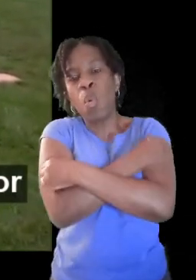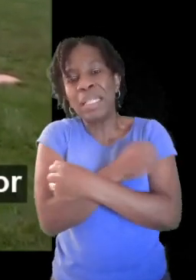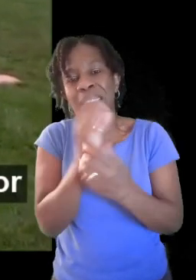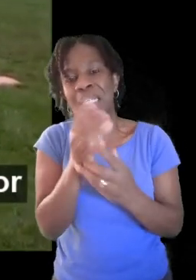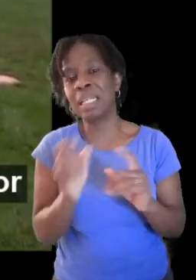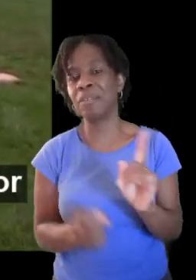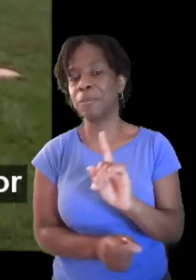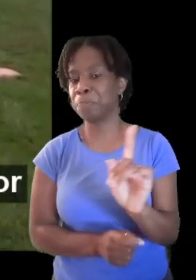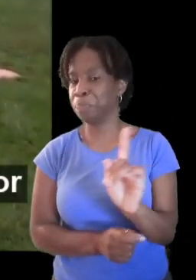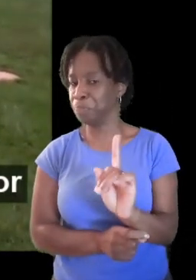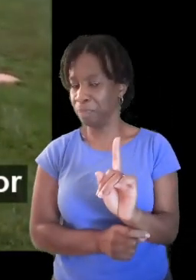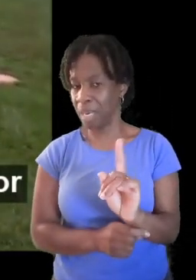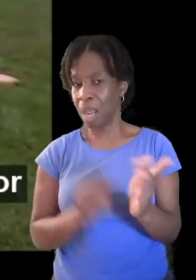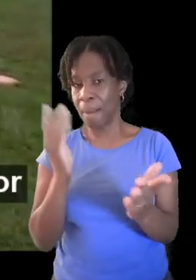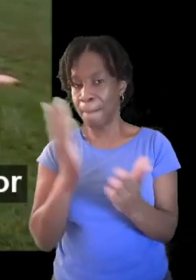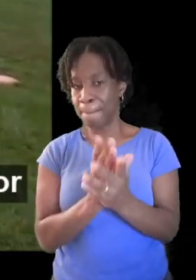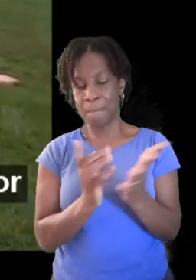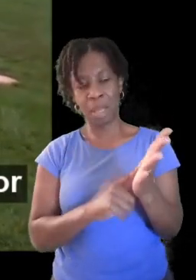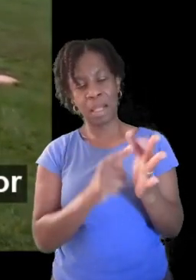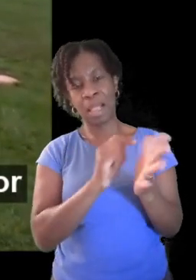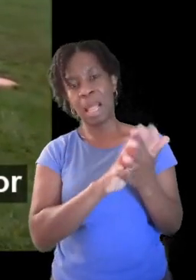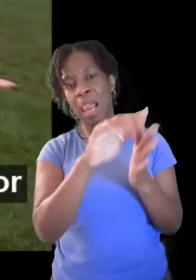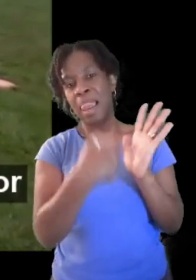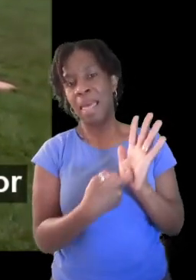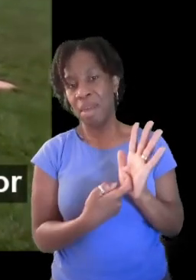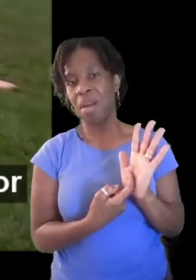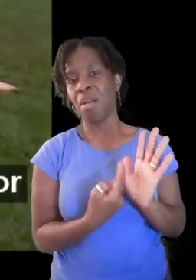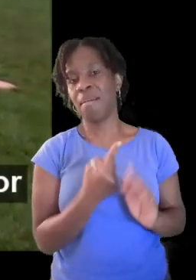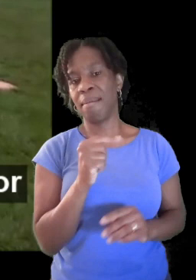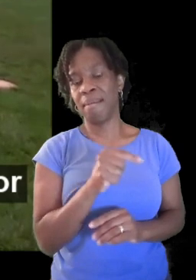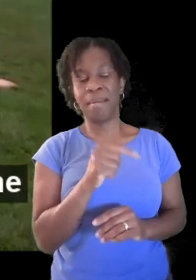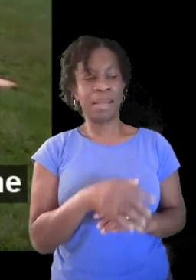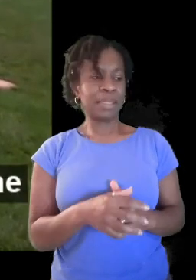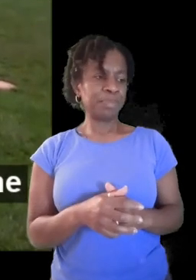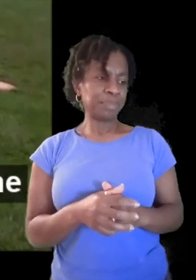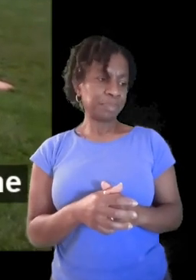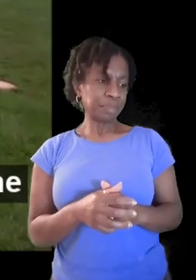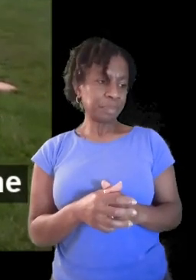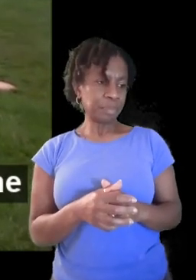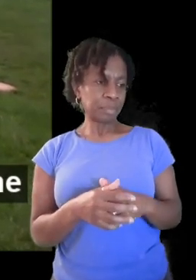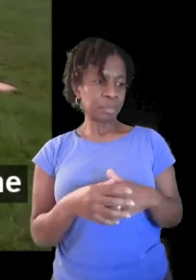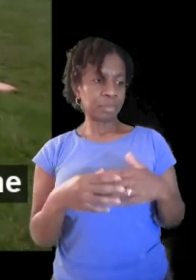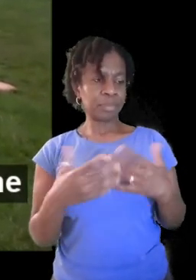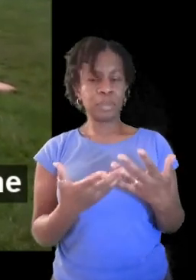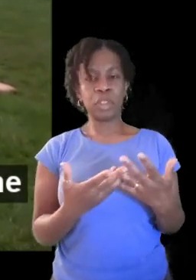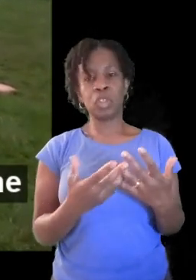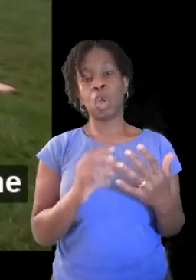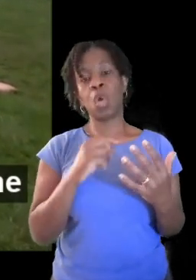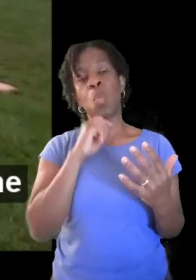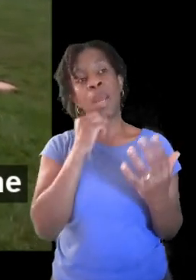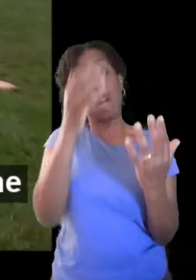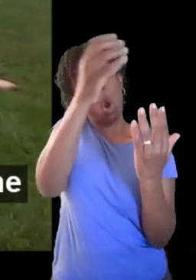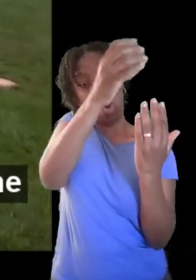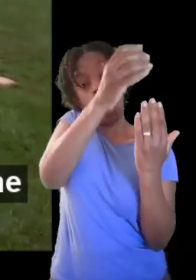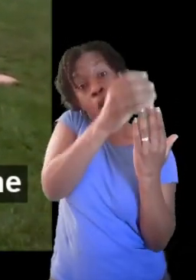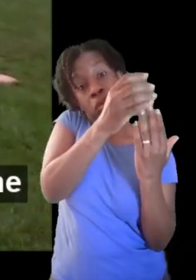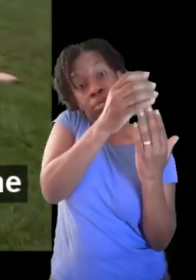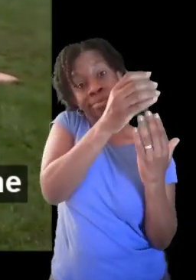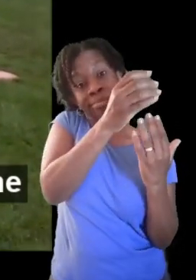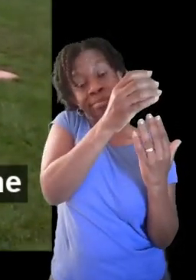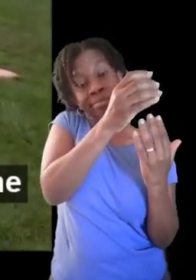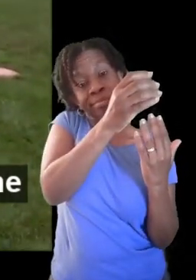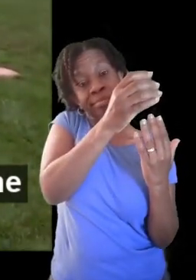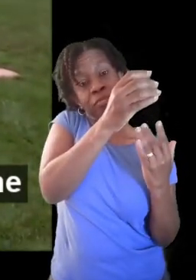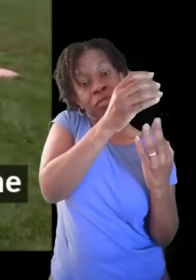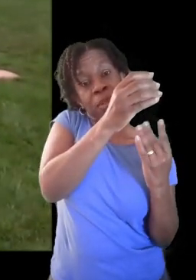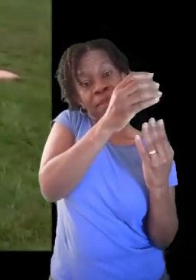is definitely a piece of leather on your hand. So my fingers will go up into the